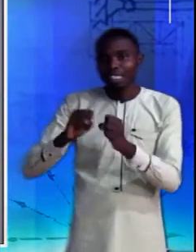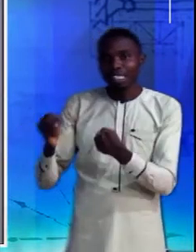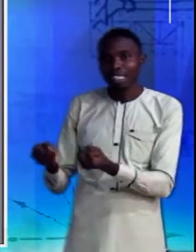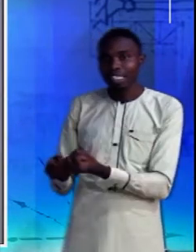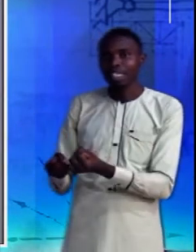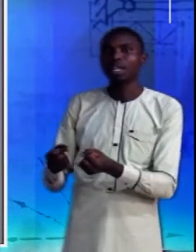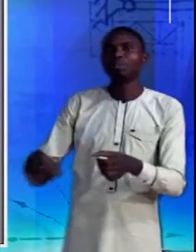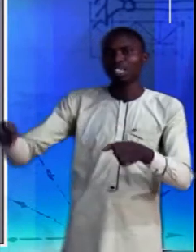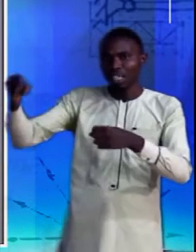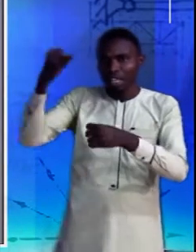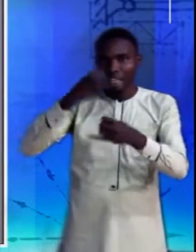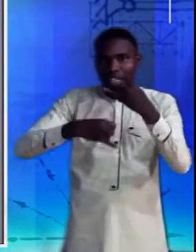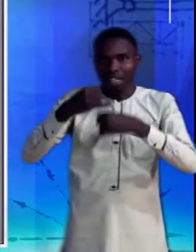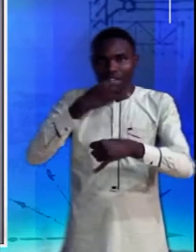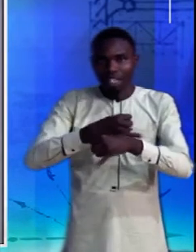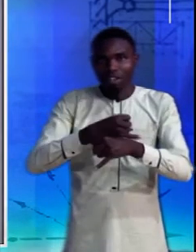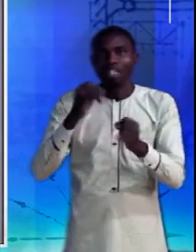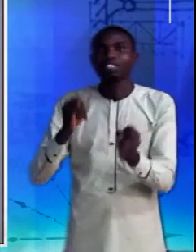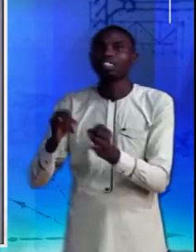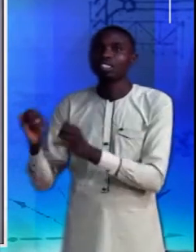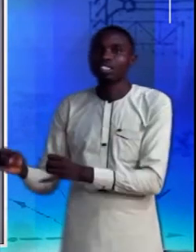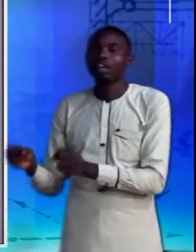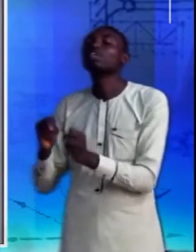That moment such as before,